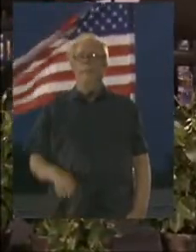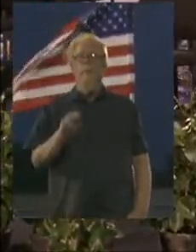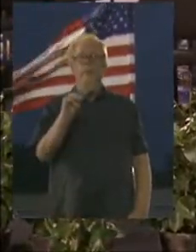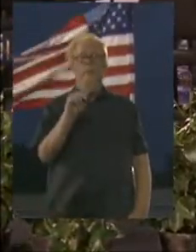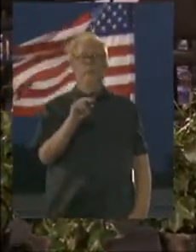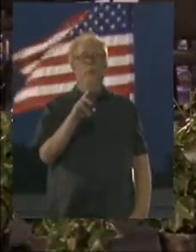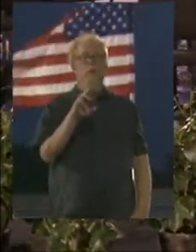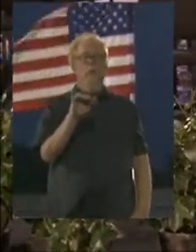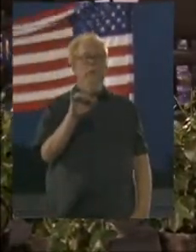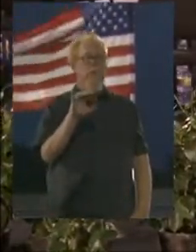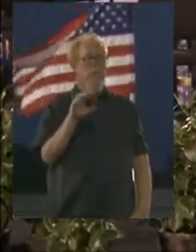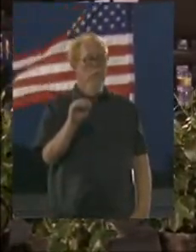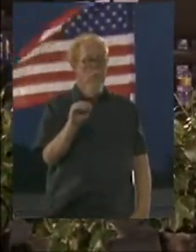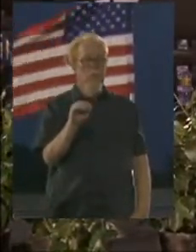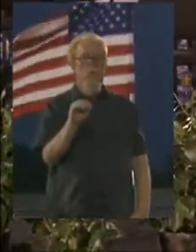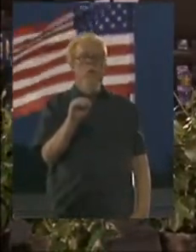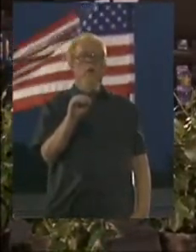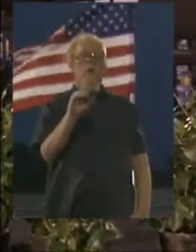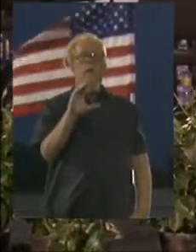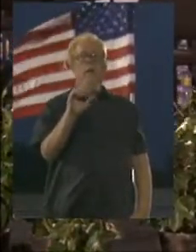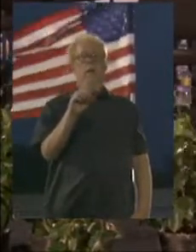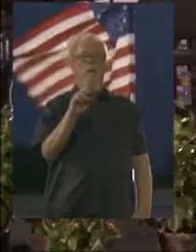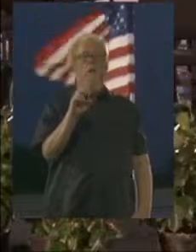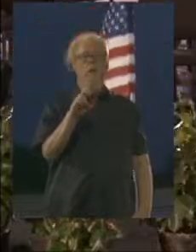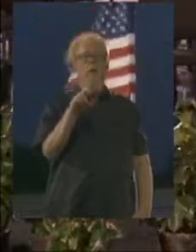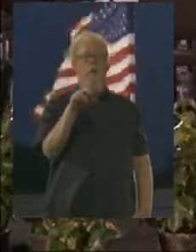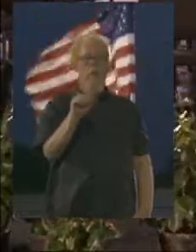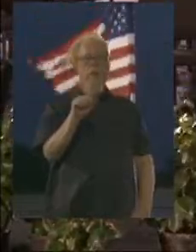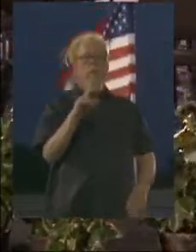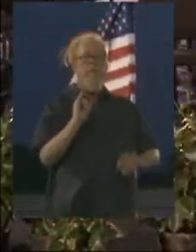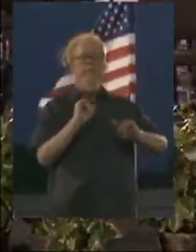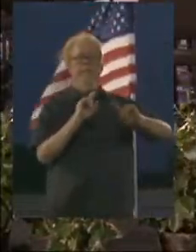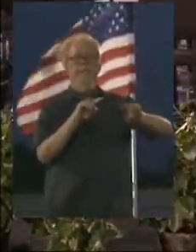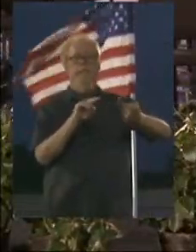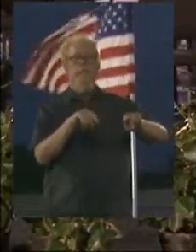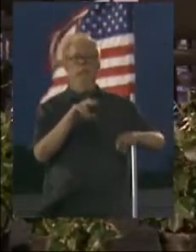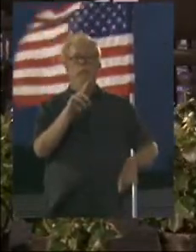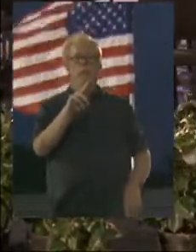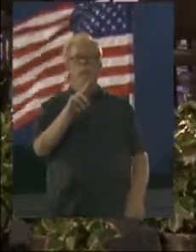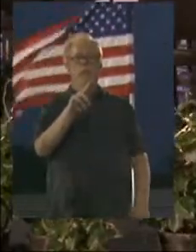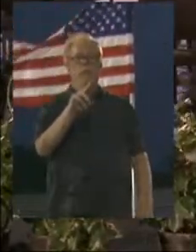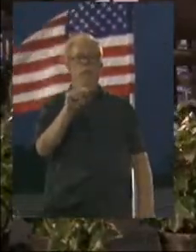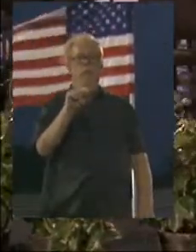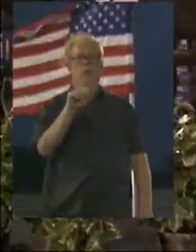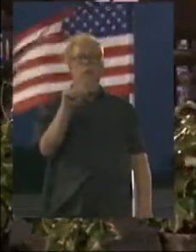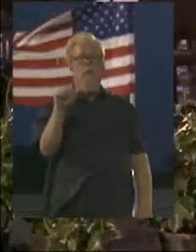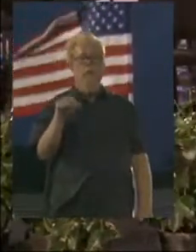Mauricio E. Carrera will be attending the University of Texas at Austin.